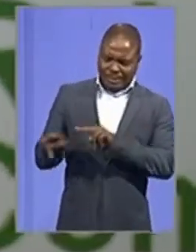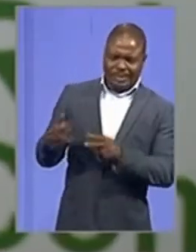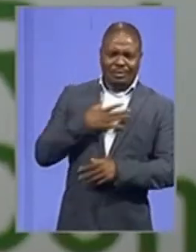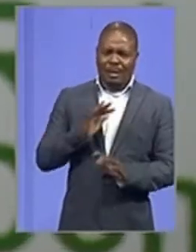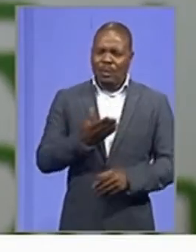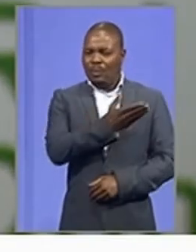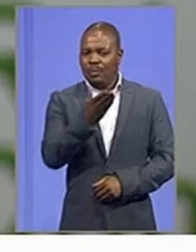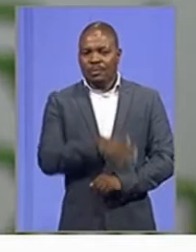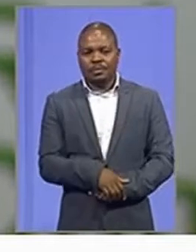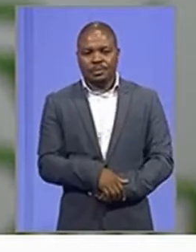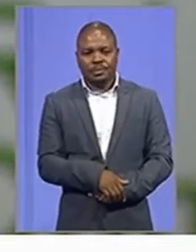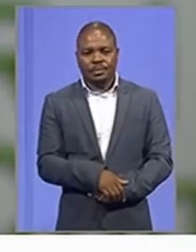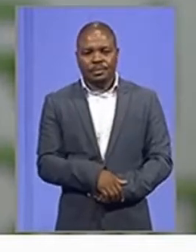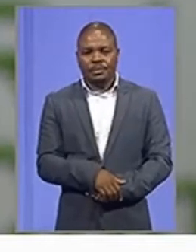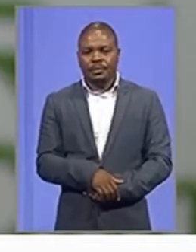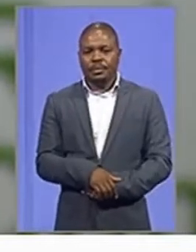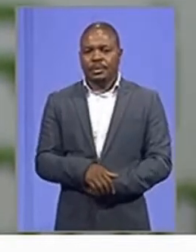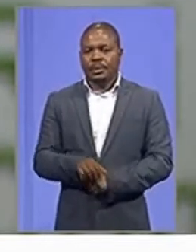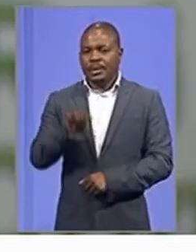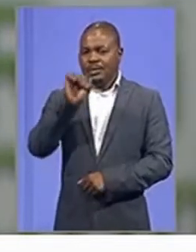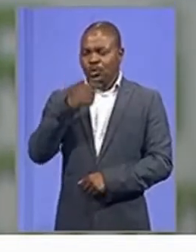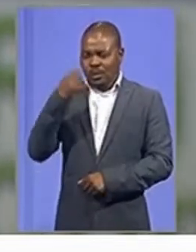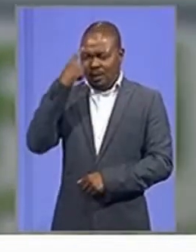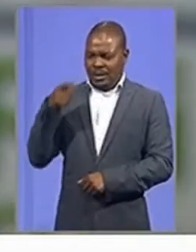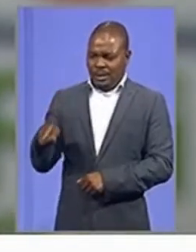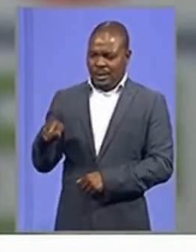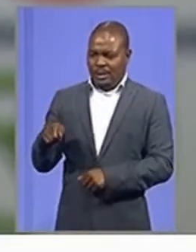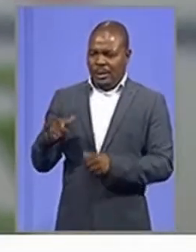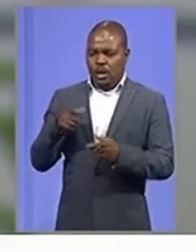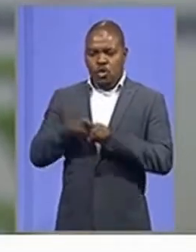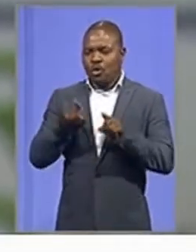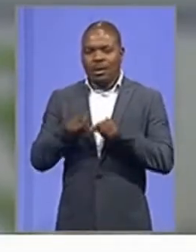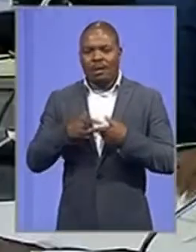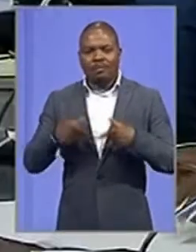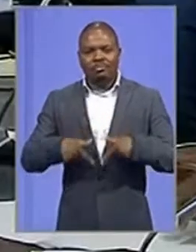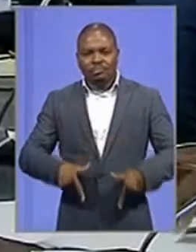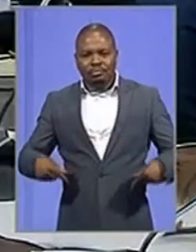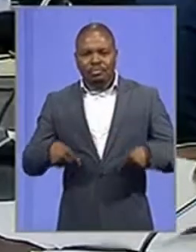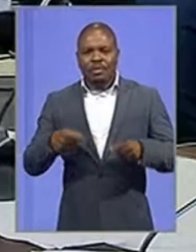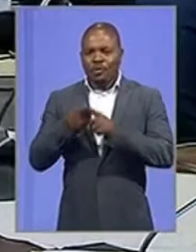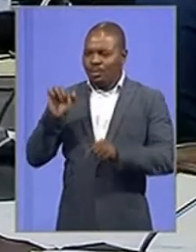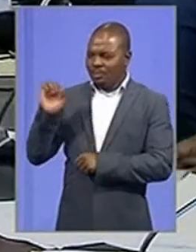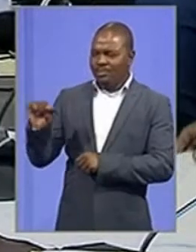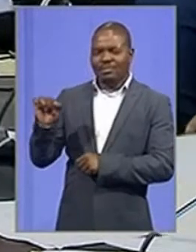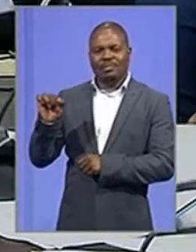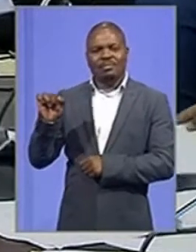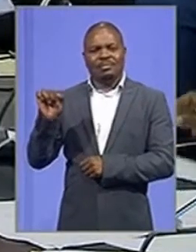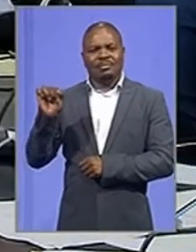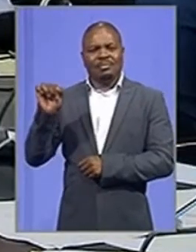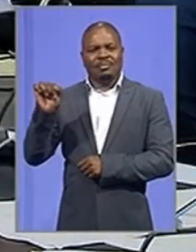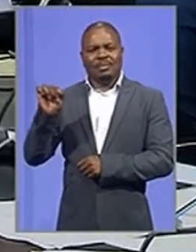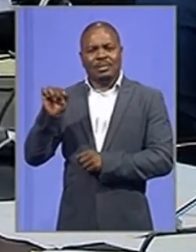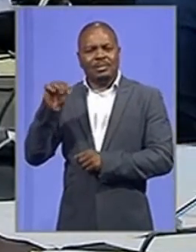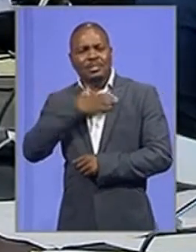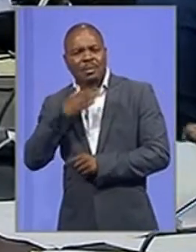known that that is not an underway in terms of the Ndebele culture, the way they were, would